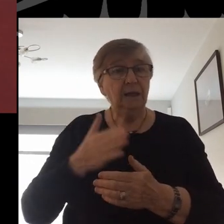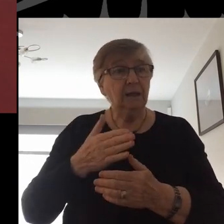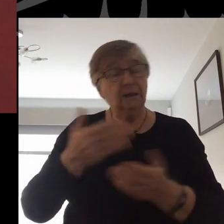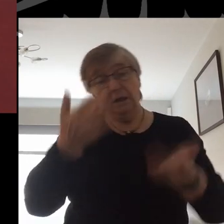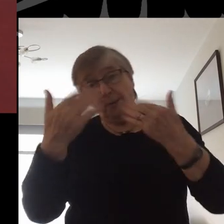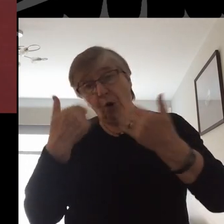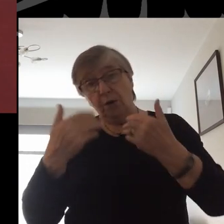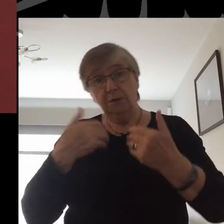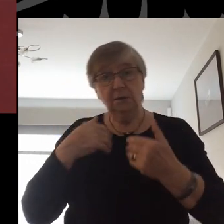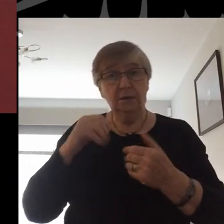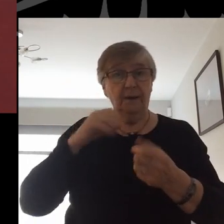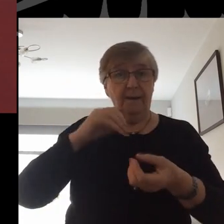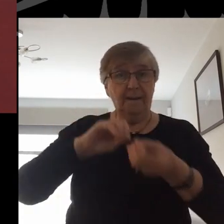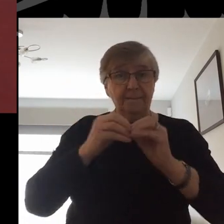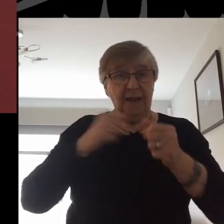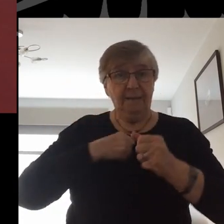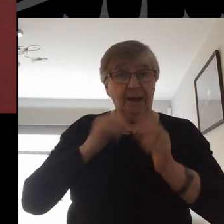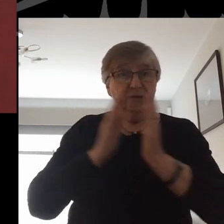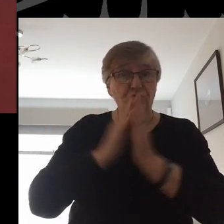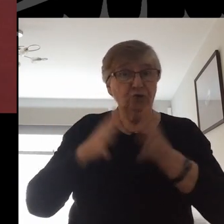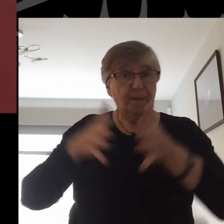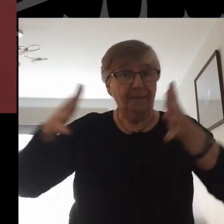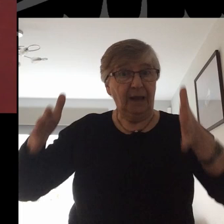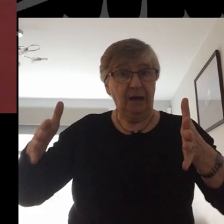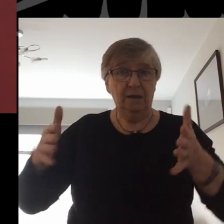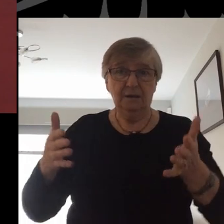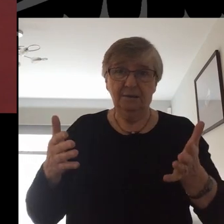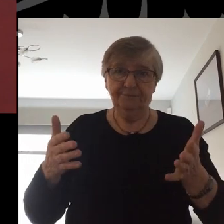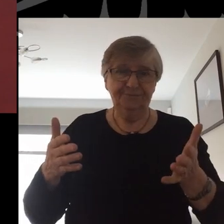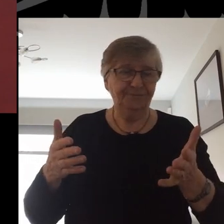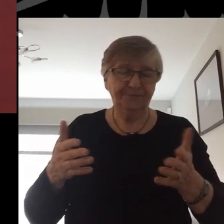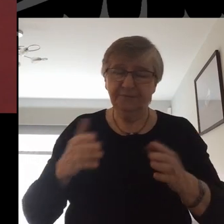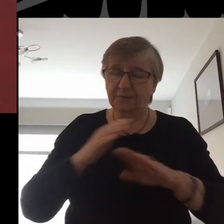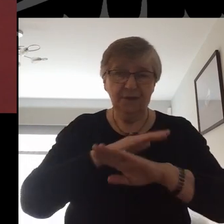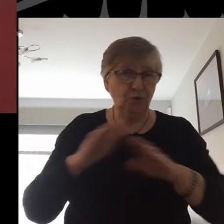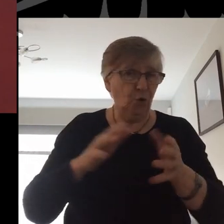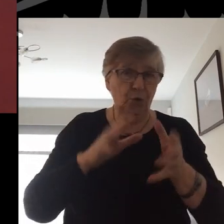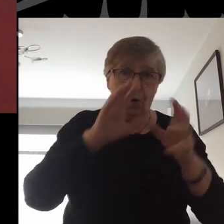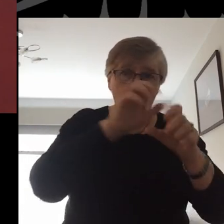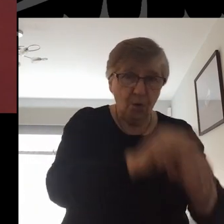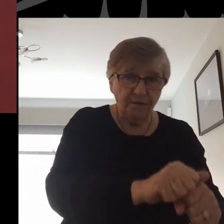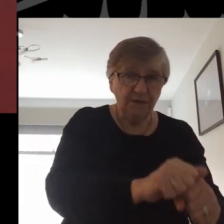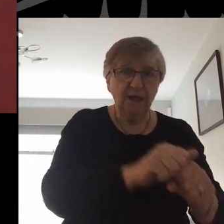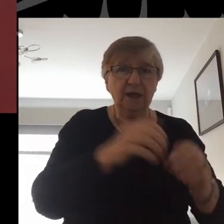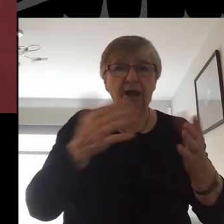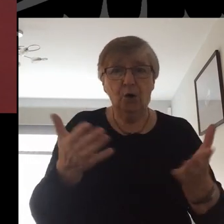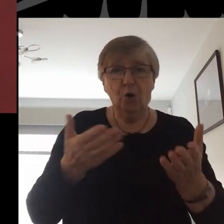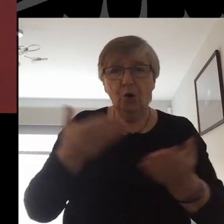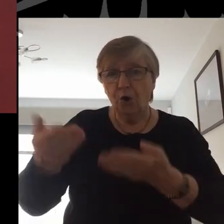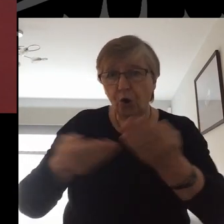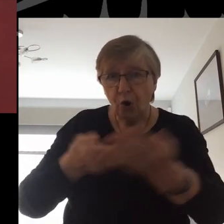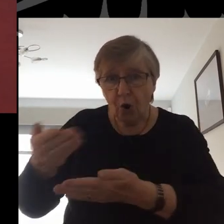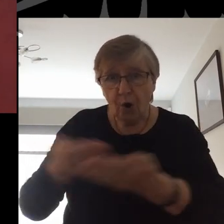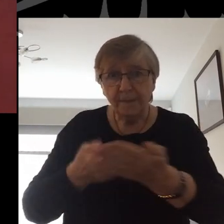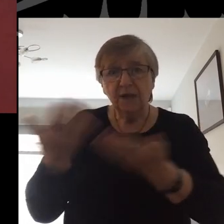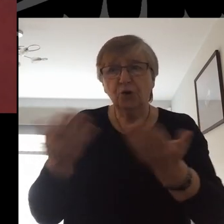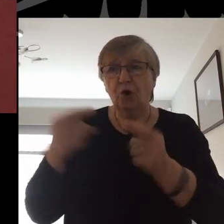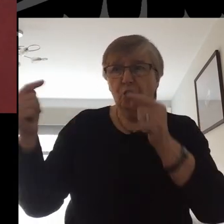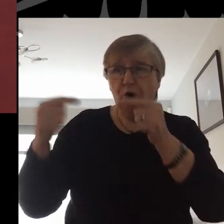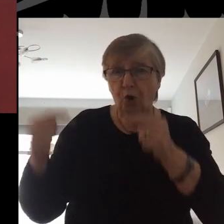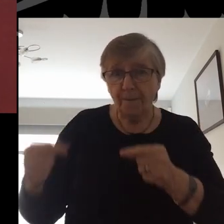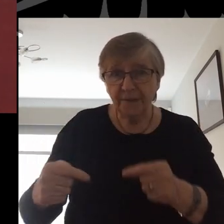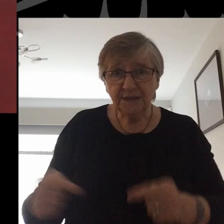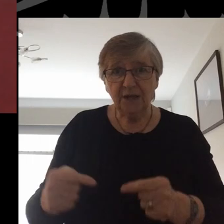continue. Now, none of them, colonization or commerce or competition